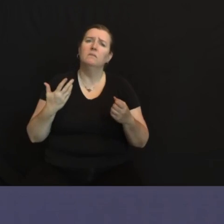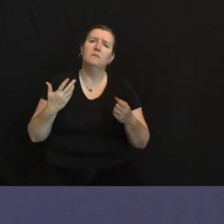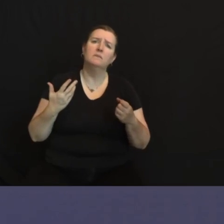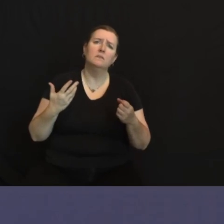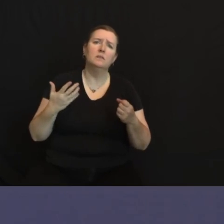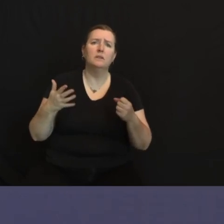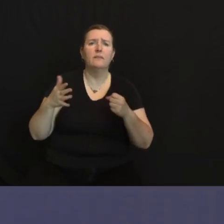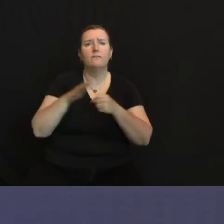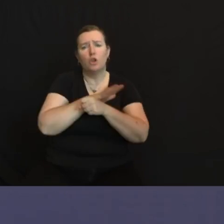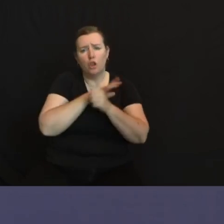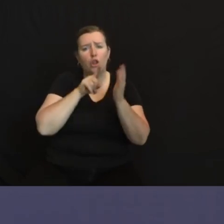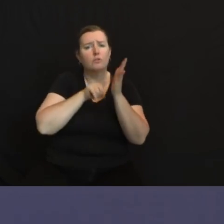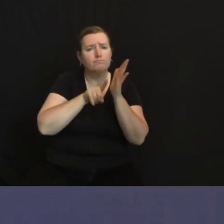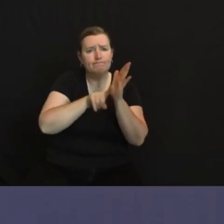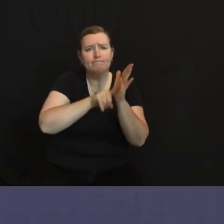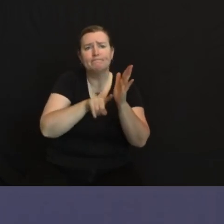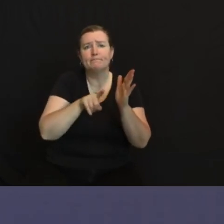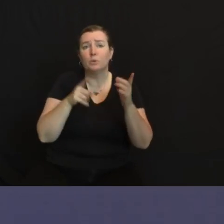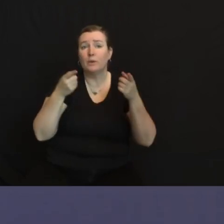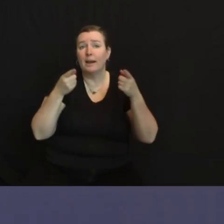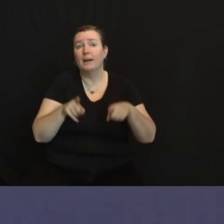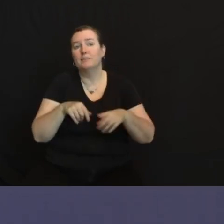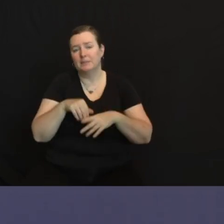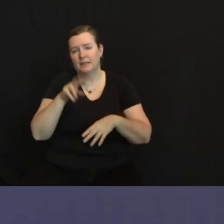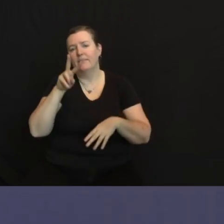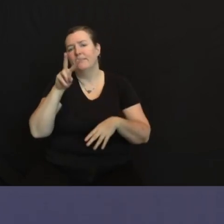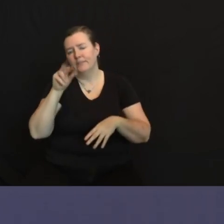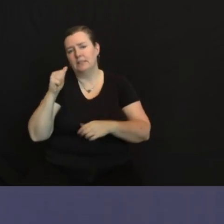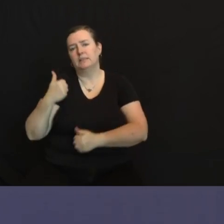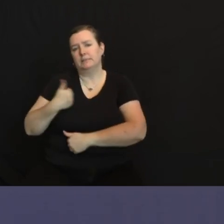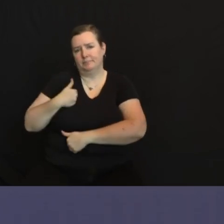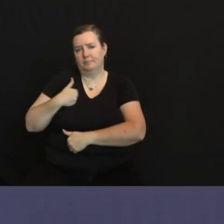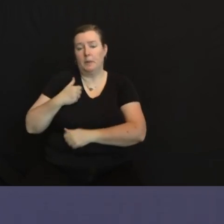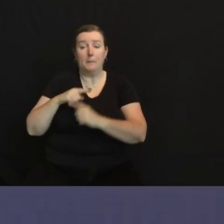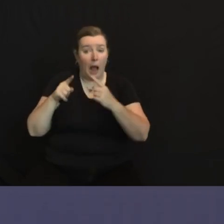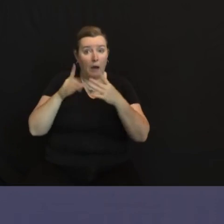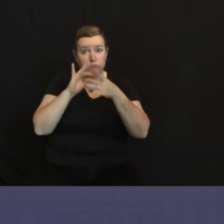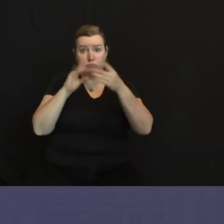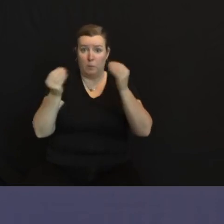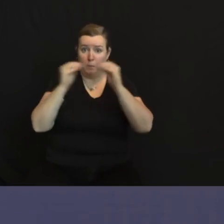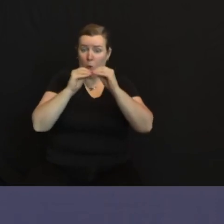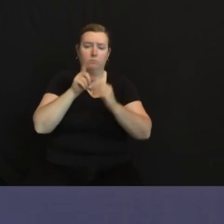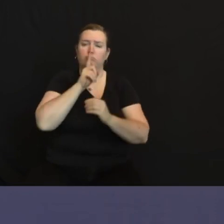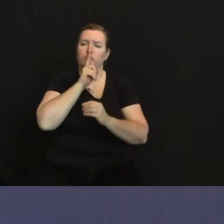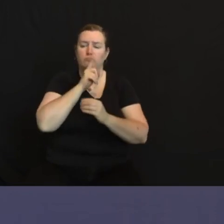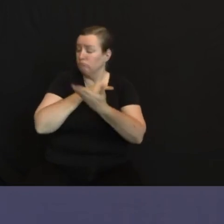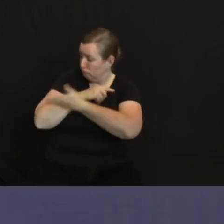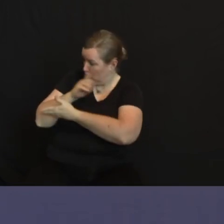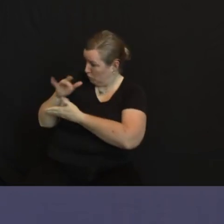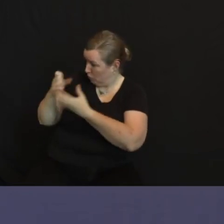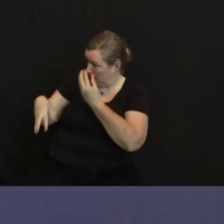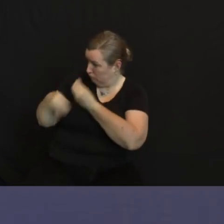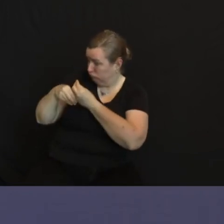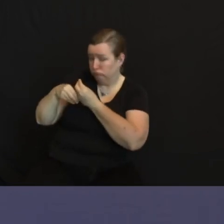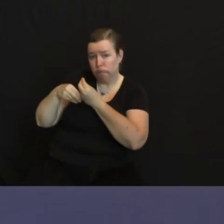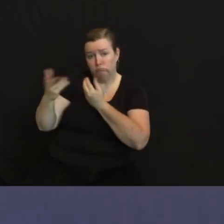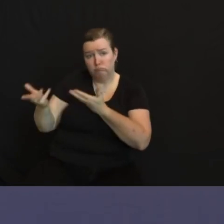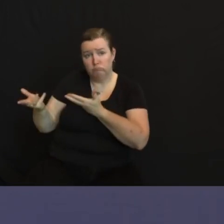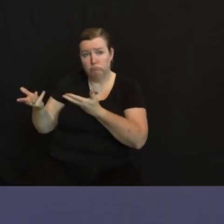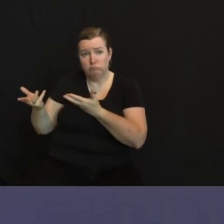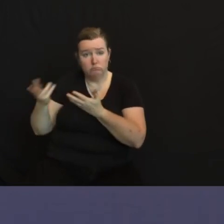happened. And that's all we'll say on that matter. Judy, can you add some color to my predictions as to where